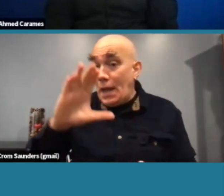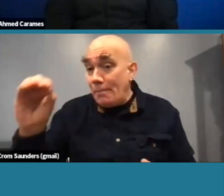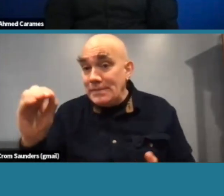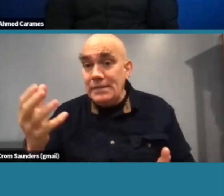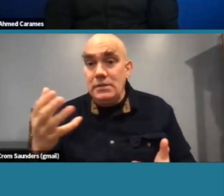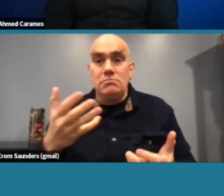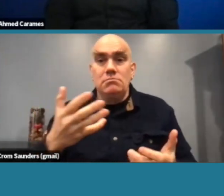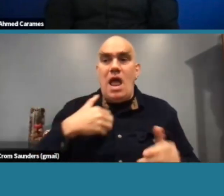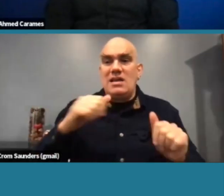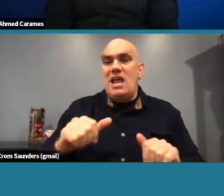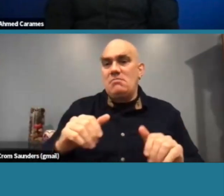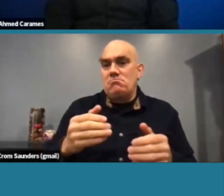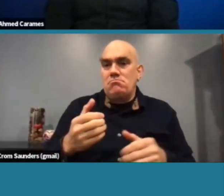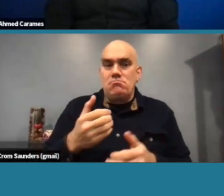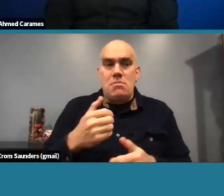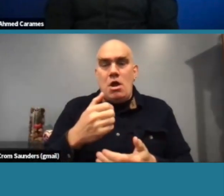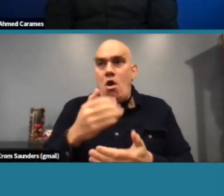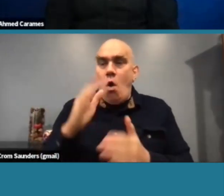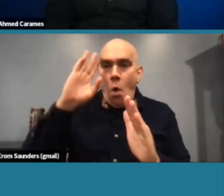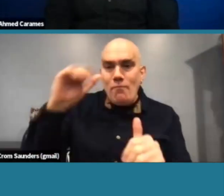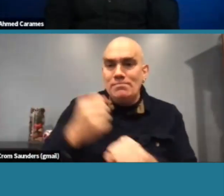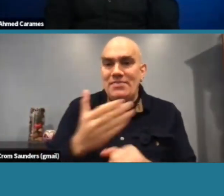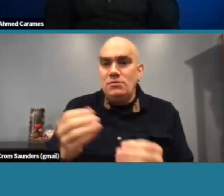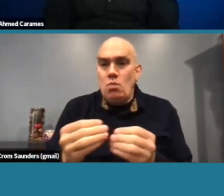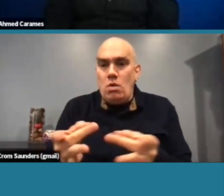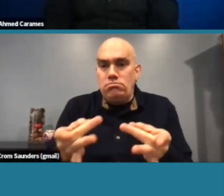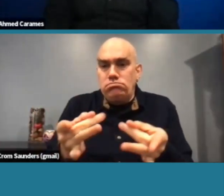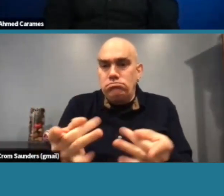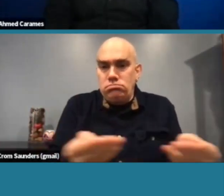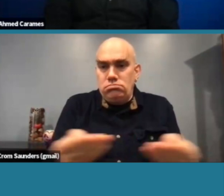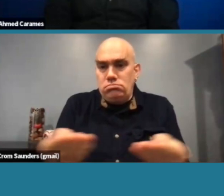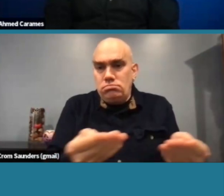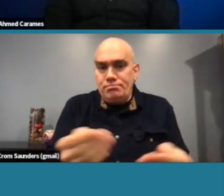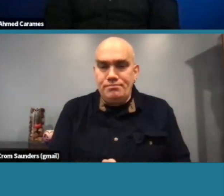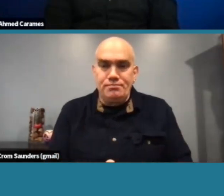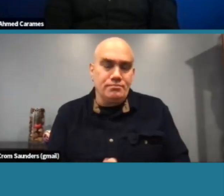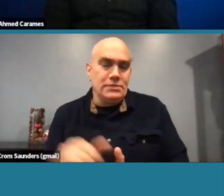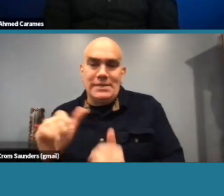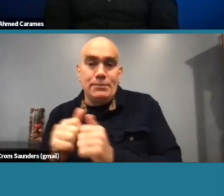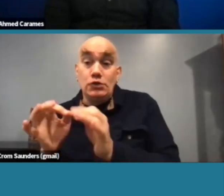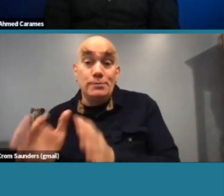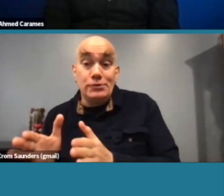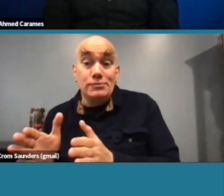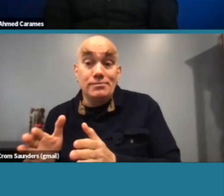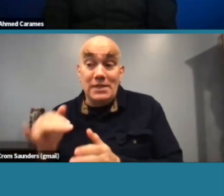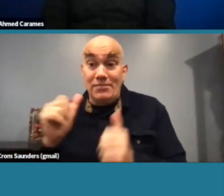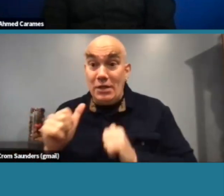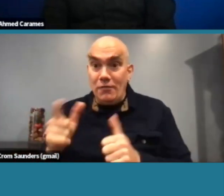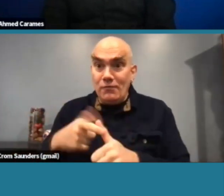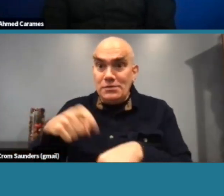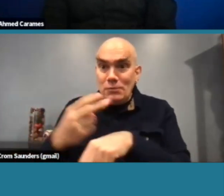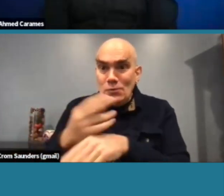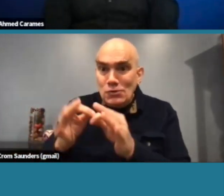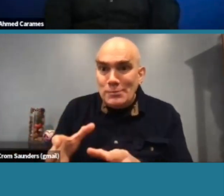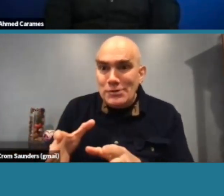Maybe they're a new actor just stepping into theater. I can provide that support and make things the best that they